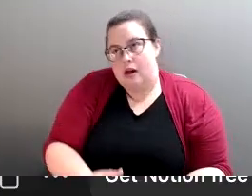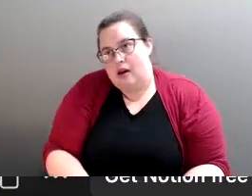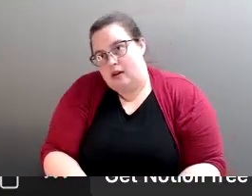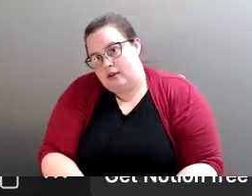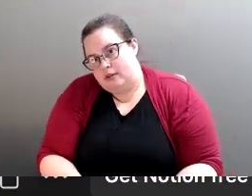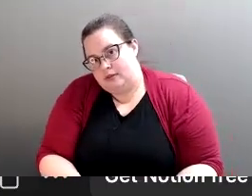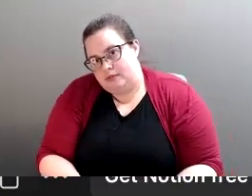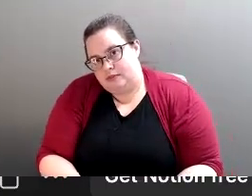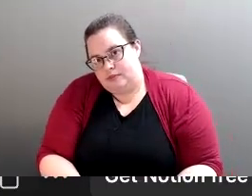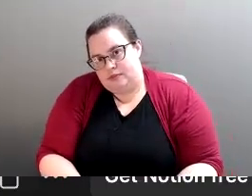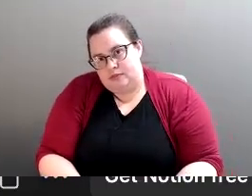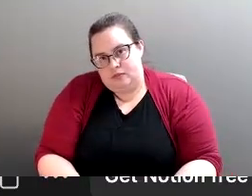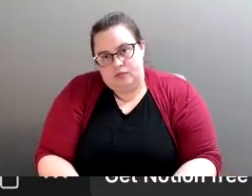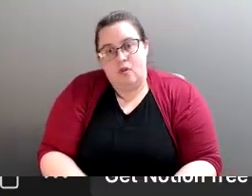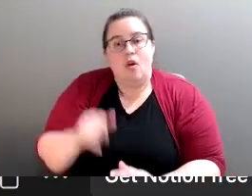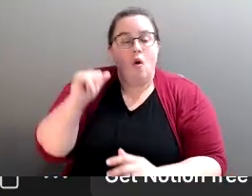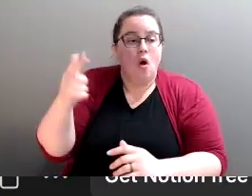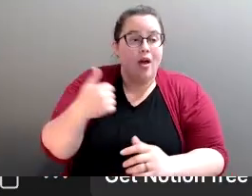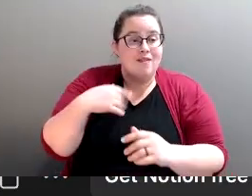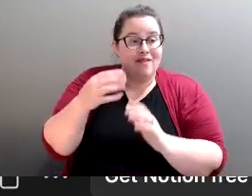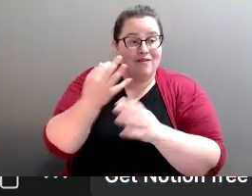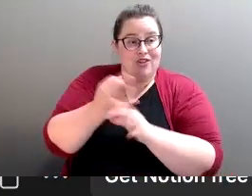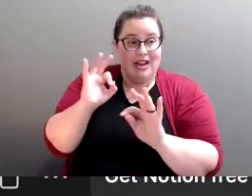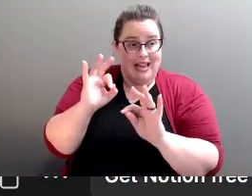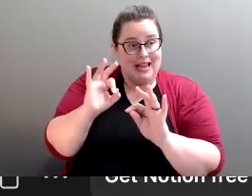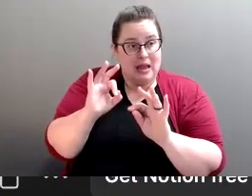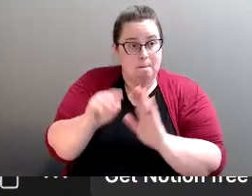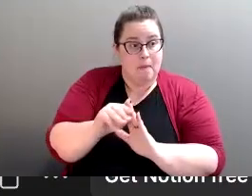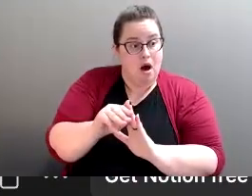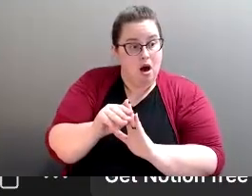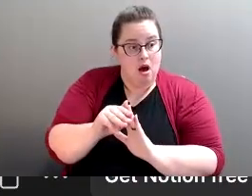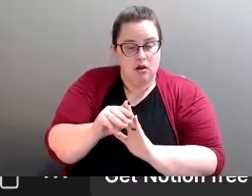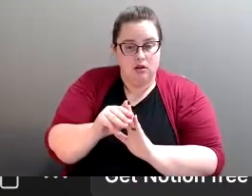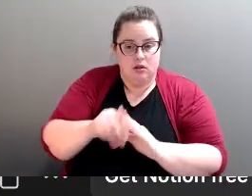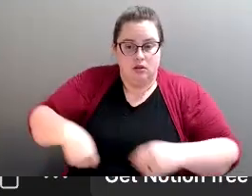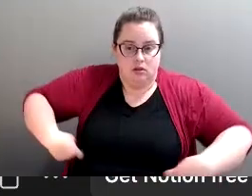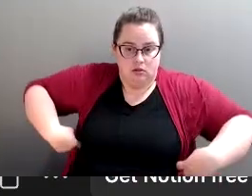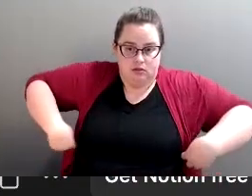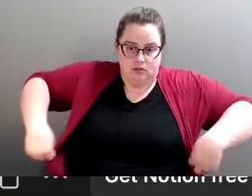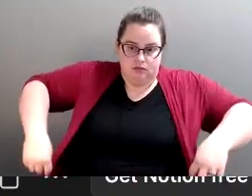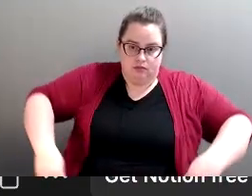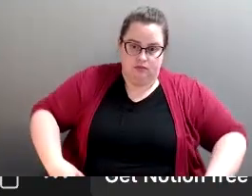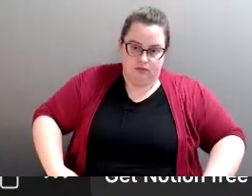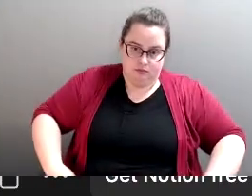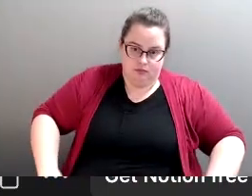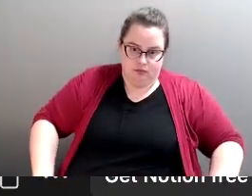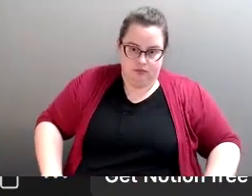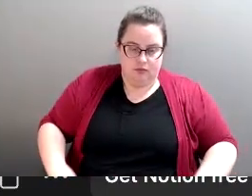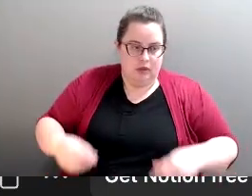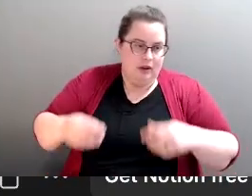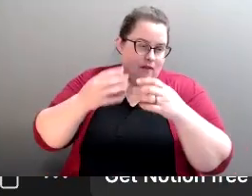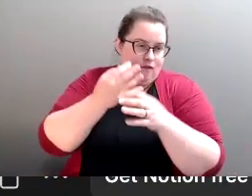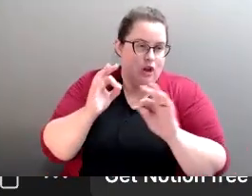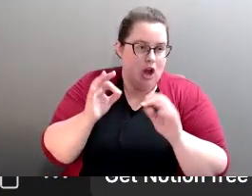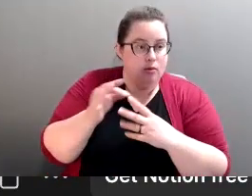So they all have a free model, right? Or a free pay, a free tier.